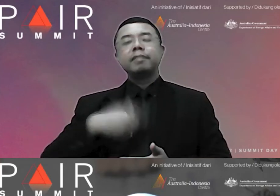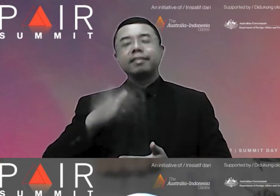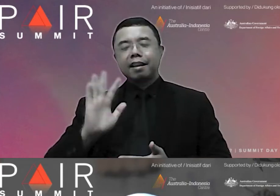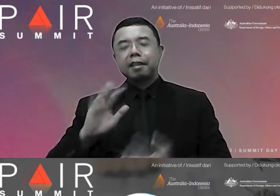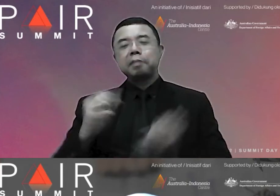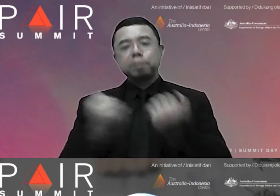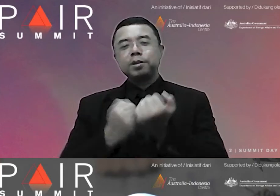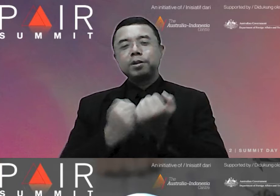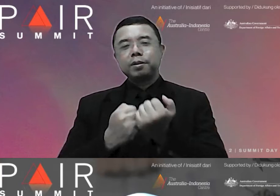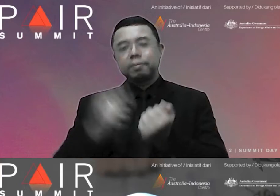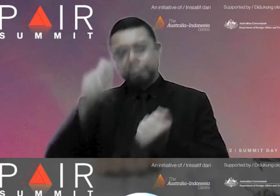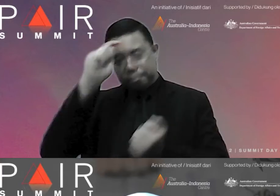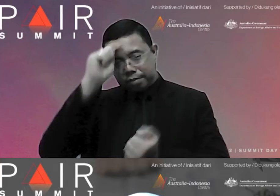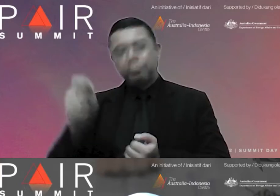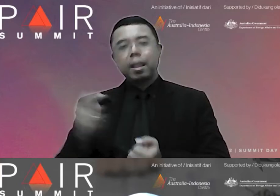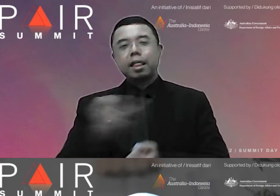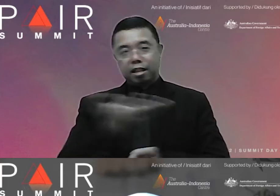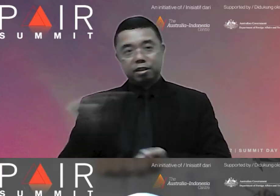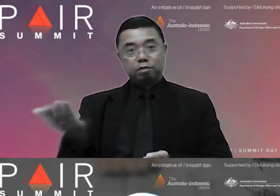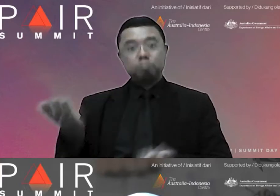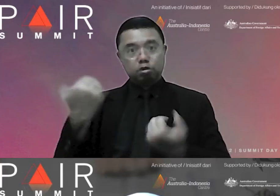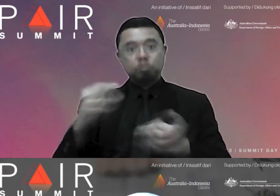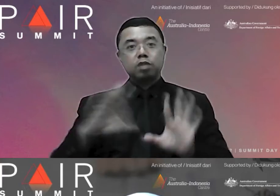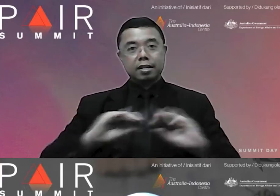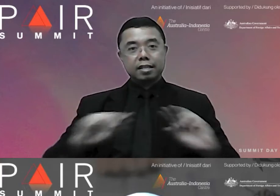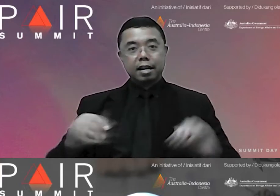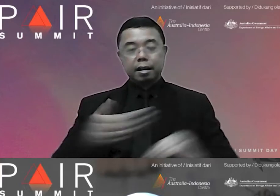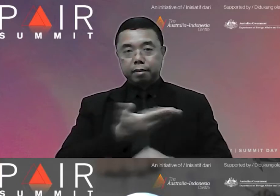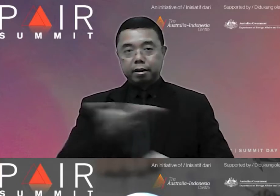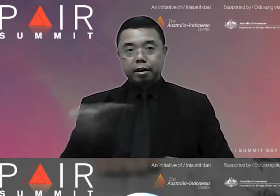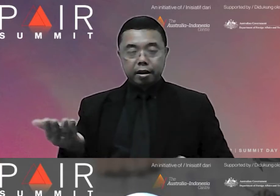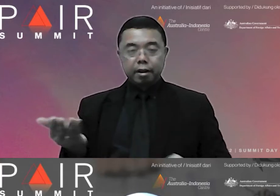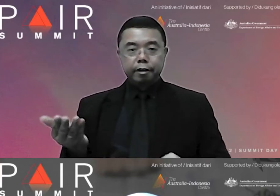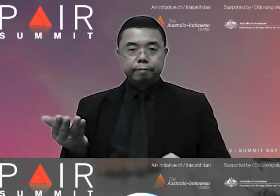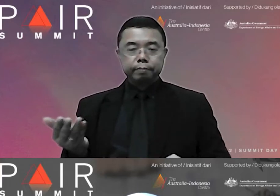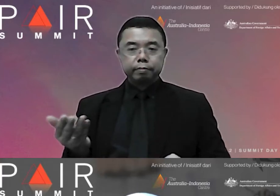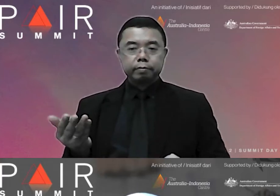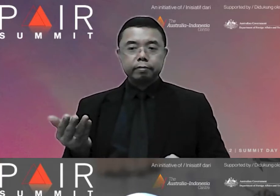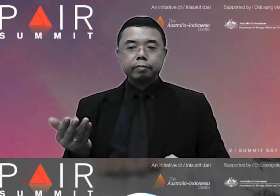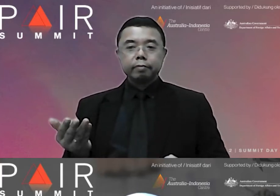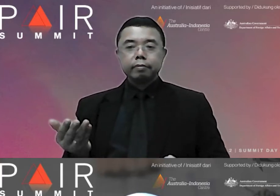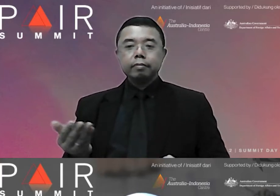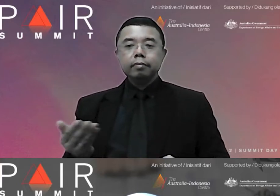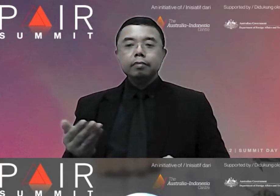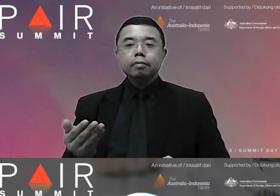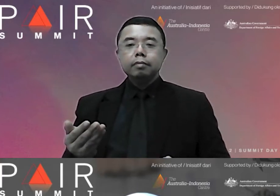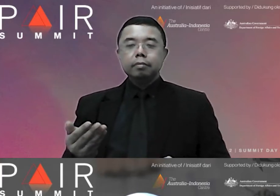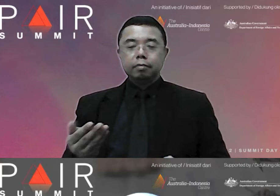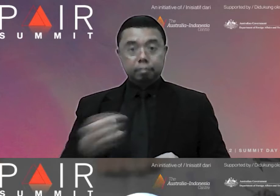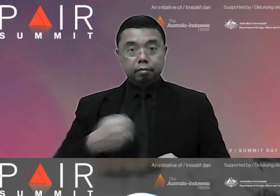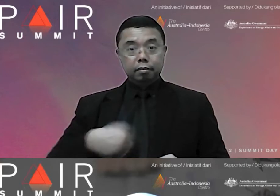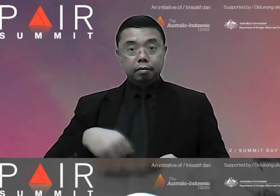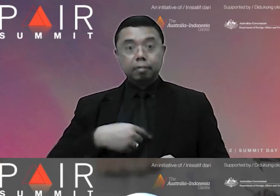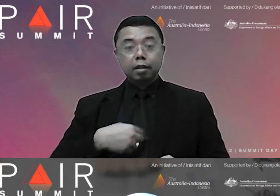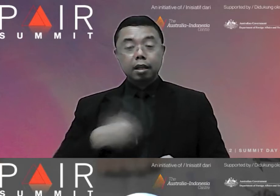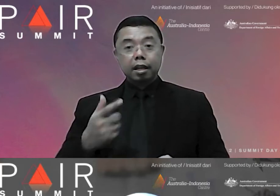Jakarta, which Ansariati and Simon, that was the high health literacy place. That was a place where people were really aware of how they